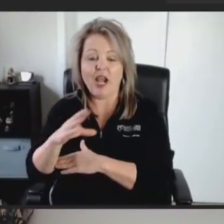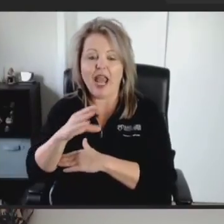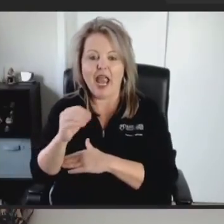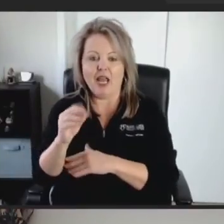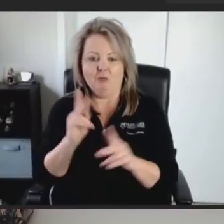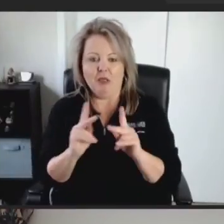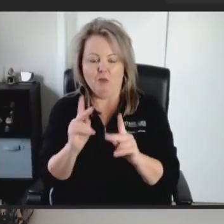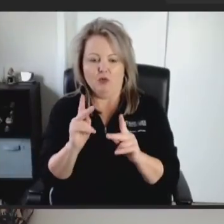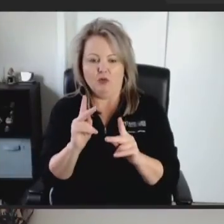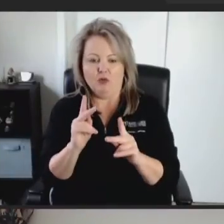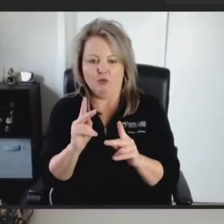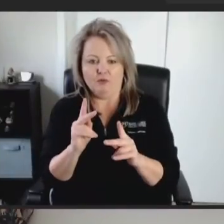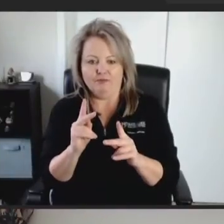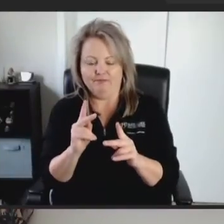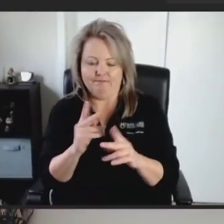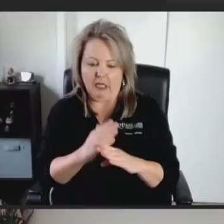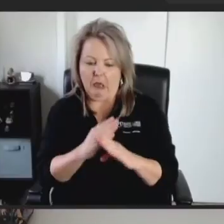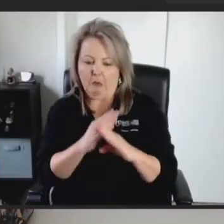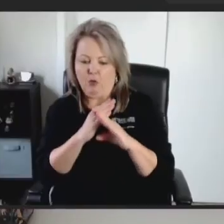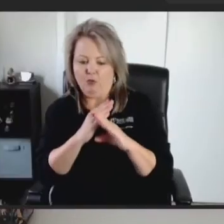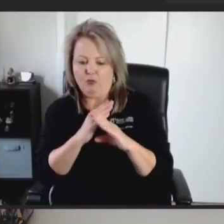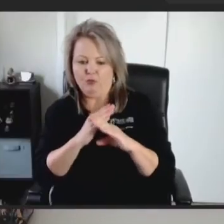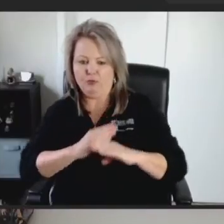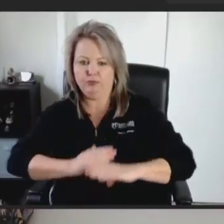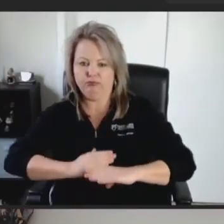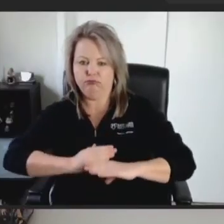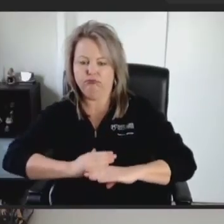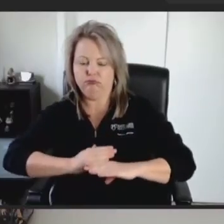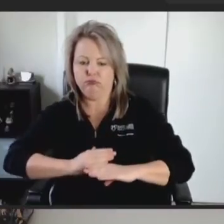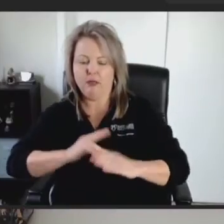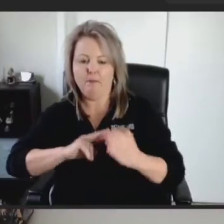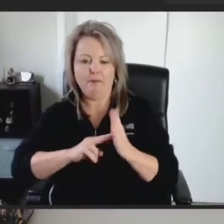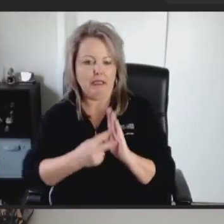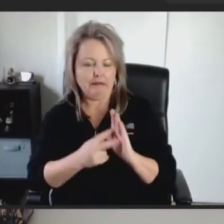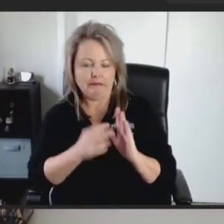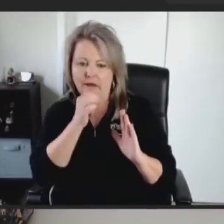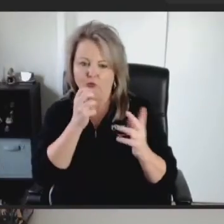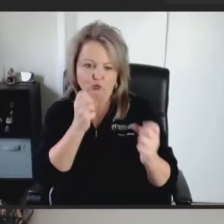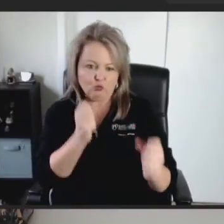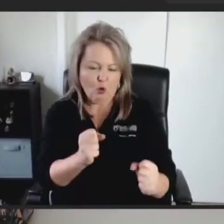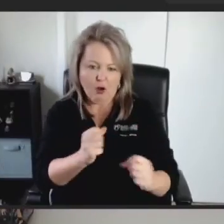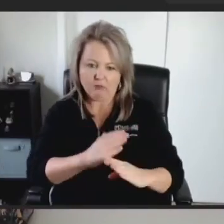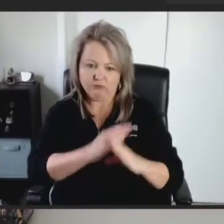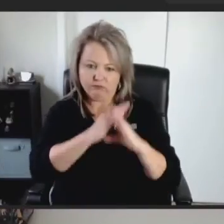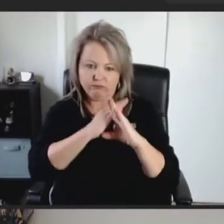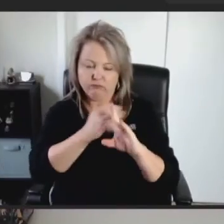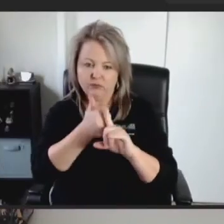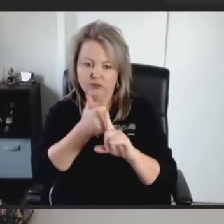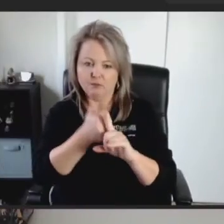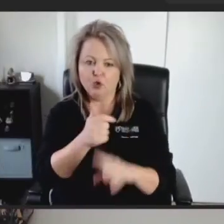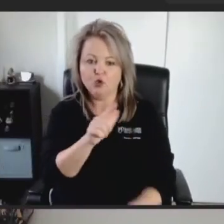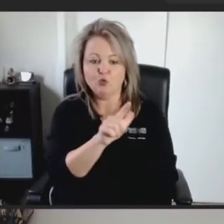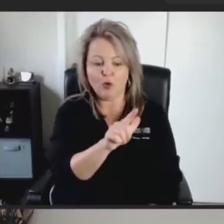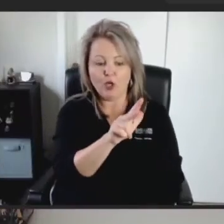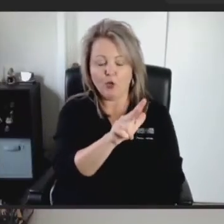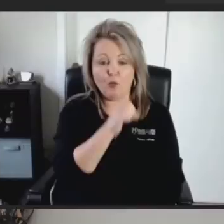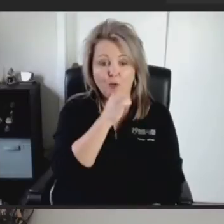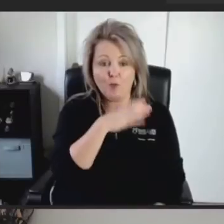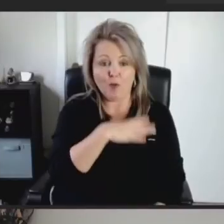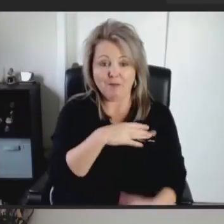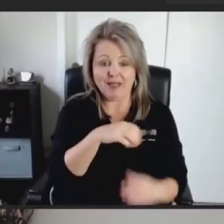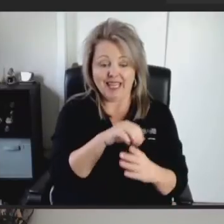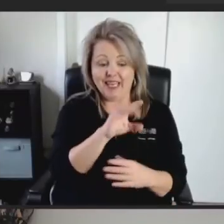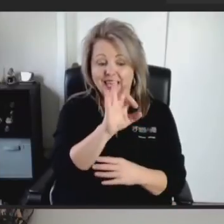In the trials that were submitted to the FDA, 23 women became pregnant during the course